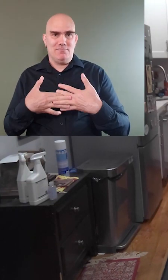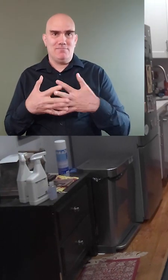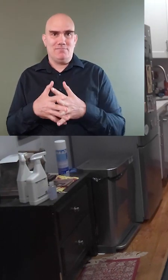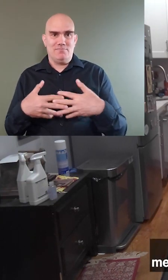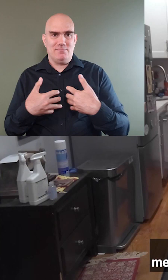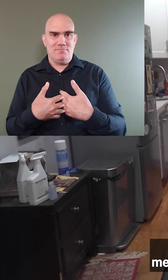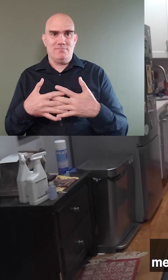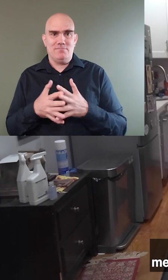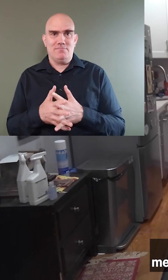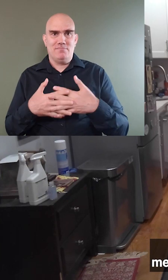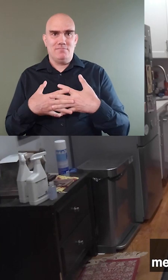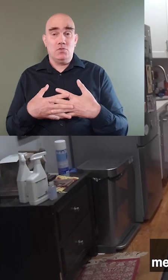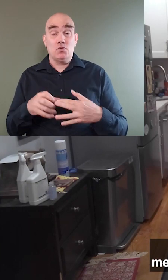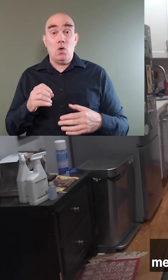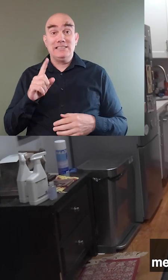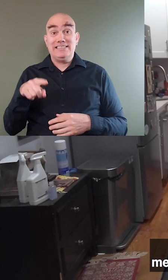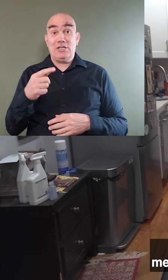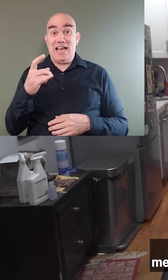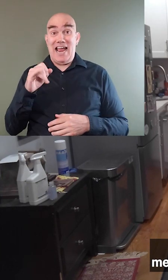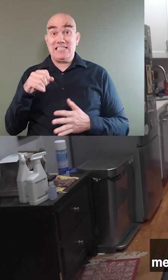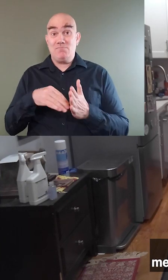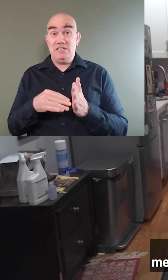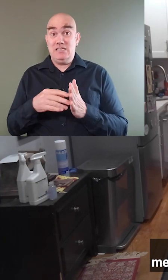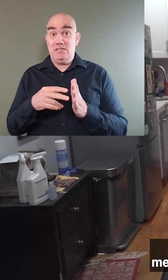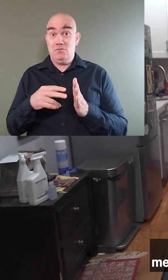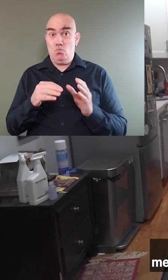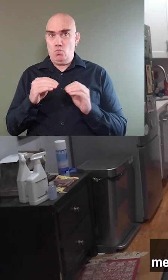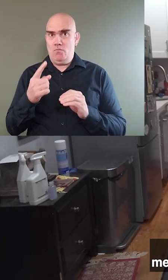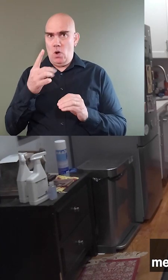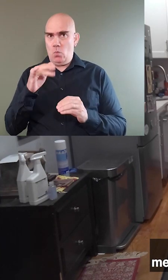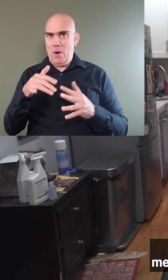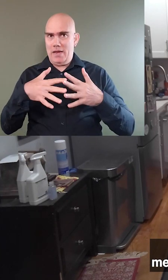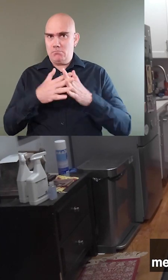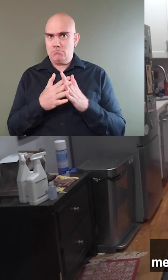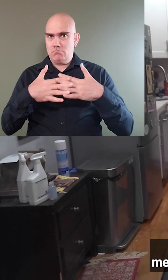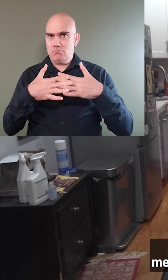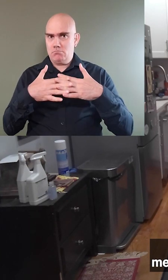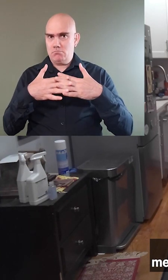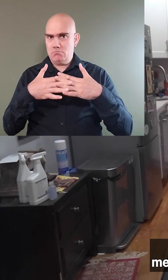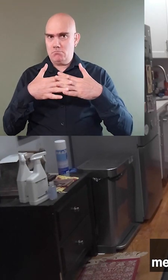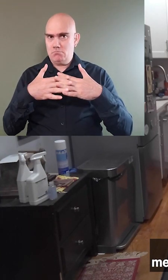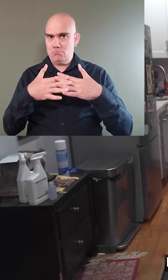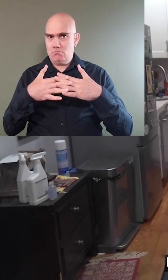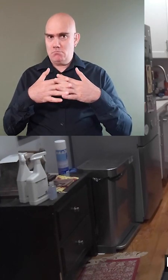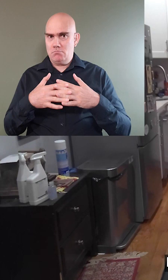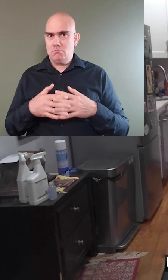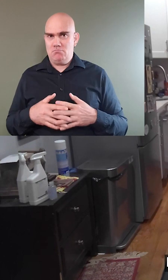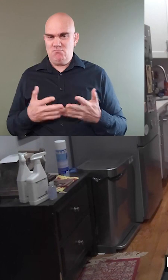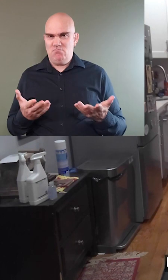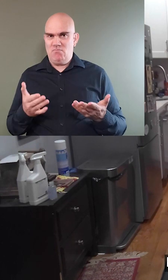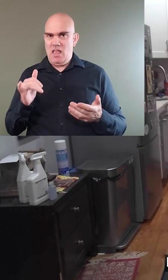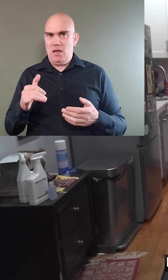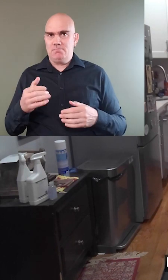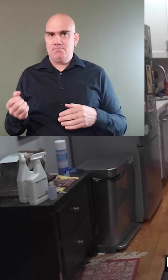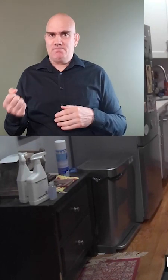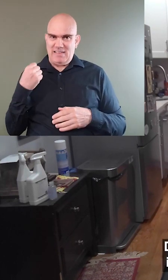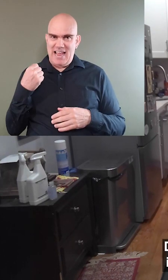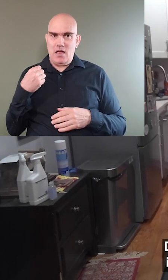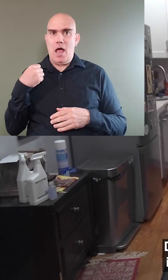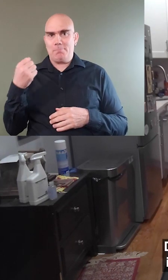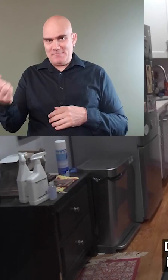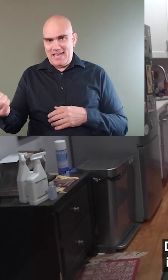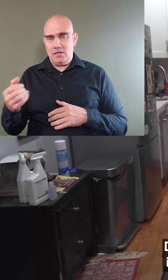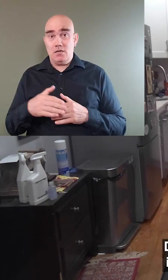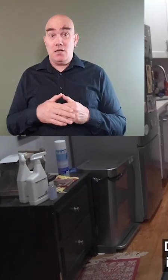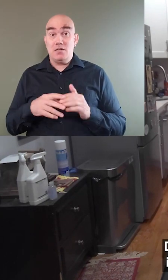joints. So single axis joints means it moves in one way, bending and unbending.